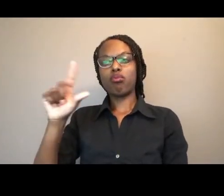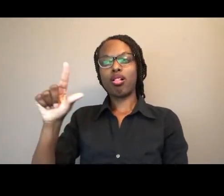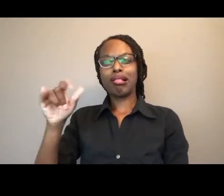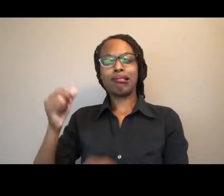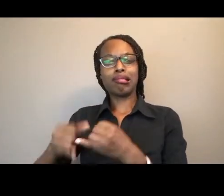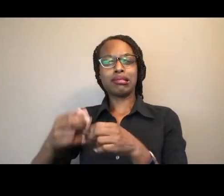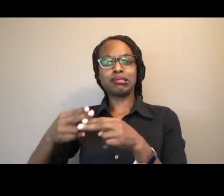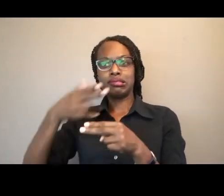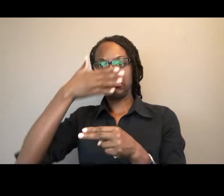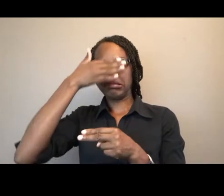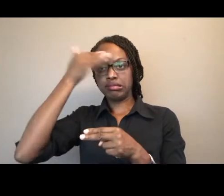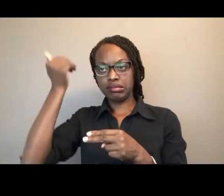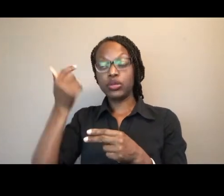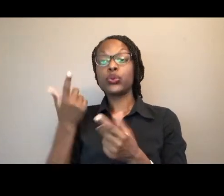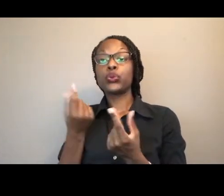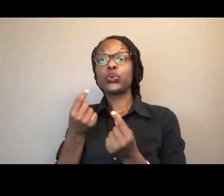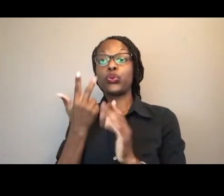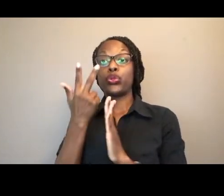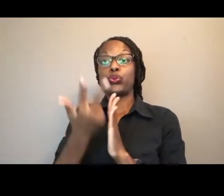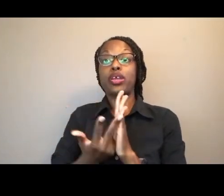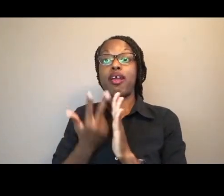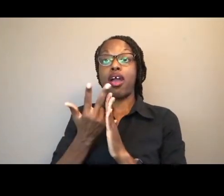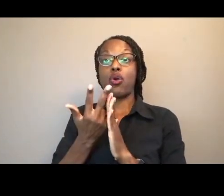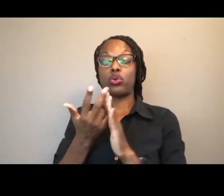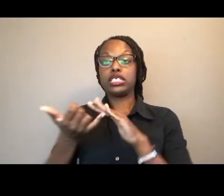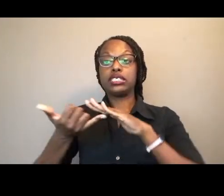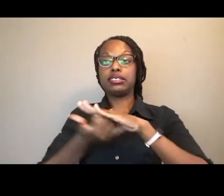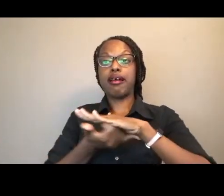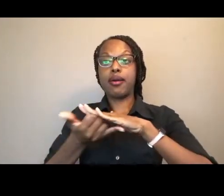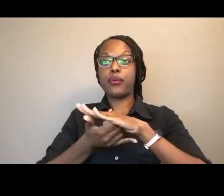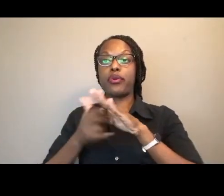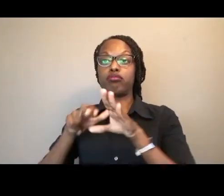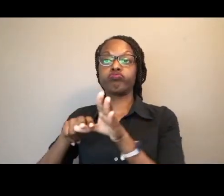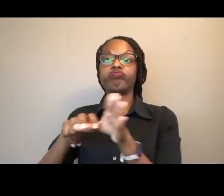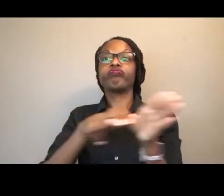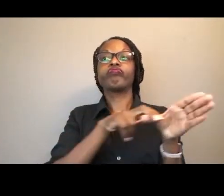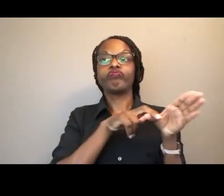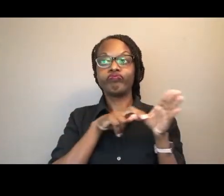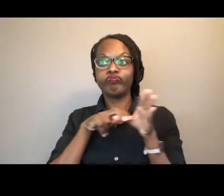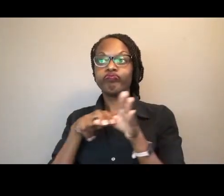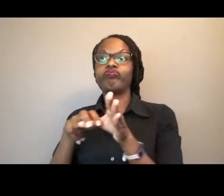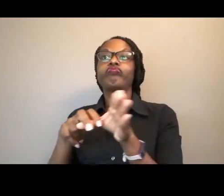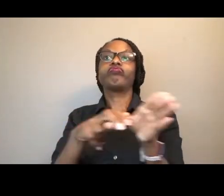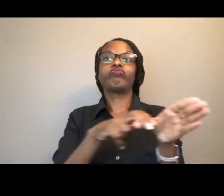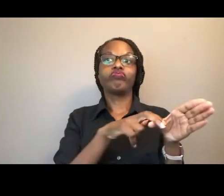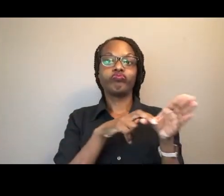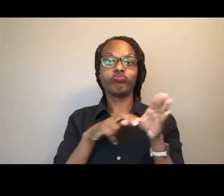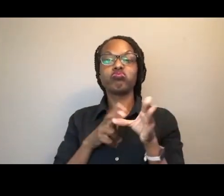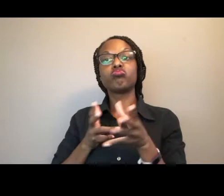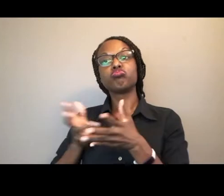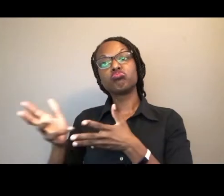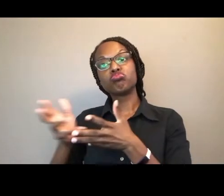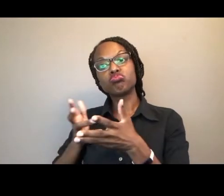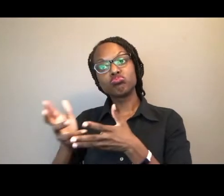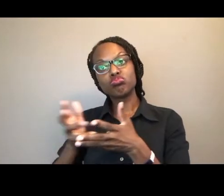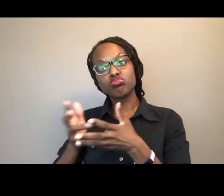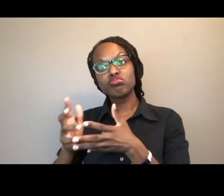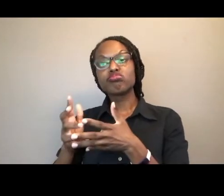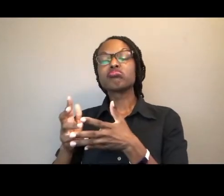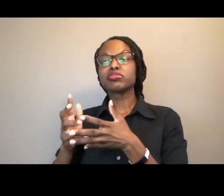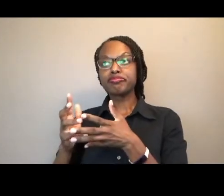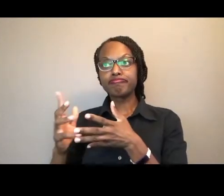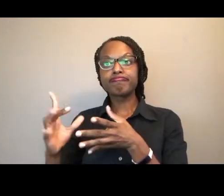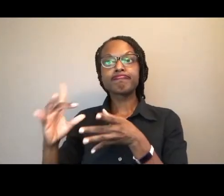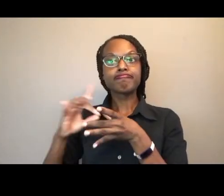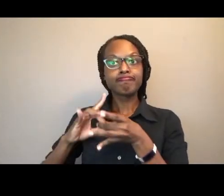together riding the subway, and Andy and I made a good connection, and I